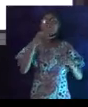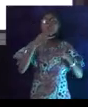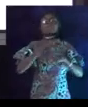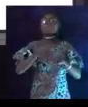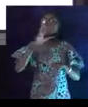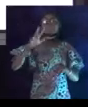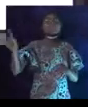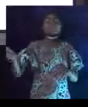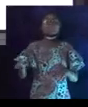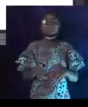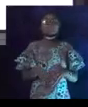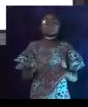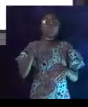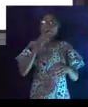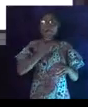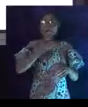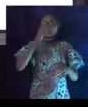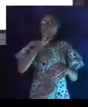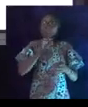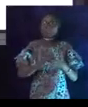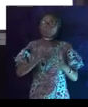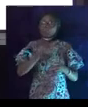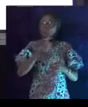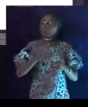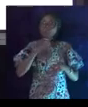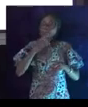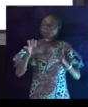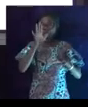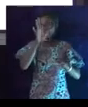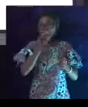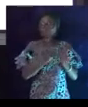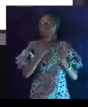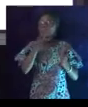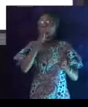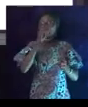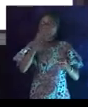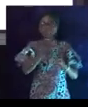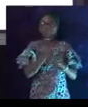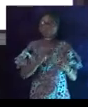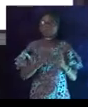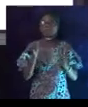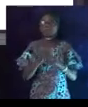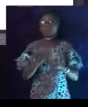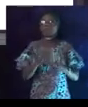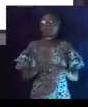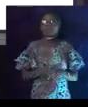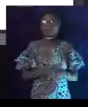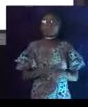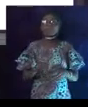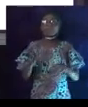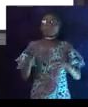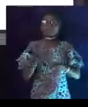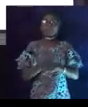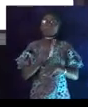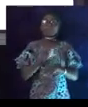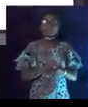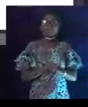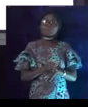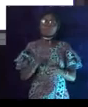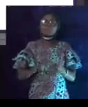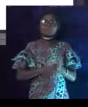32, afterwards multiply by 5/9. So this is easy for me to quickly resolve. 68 degrees Celsius minus 32